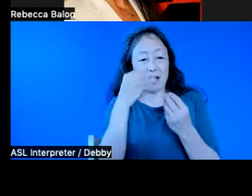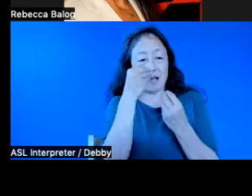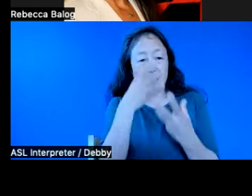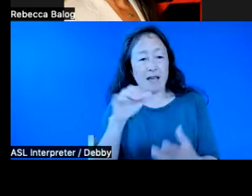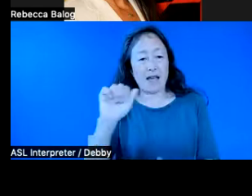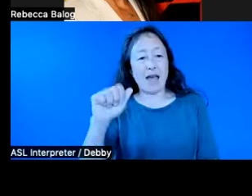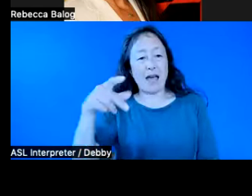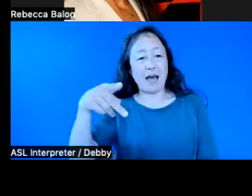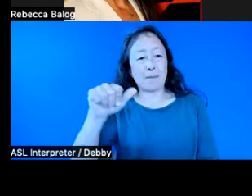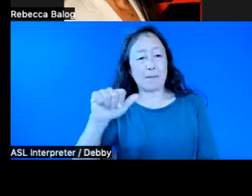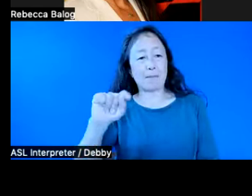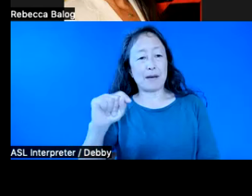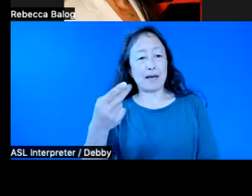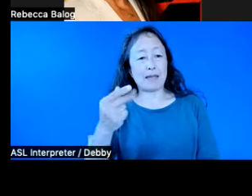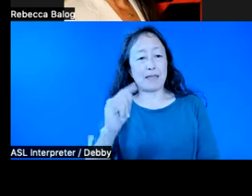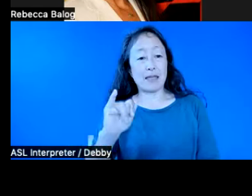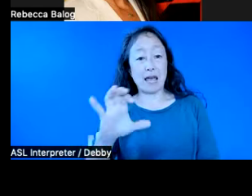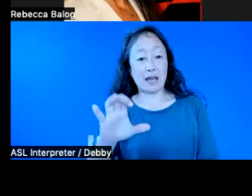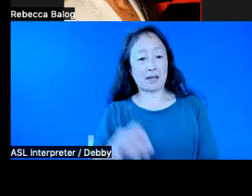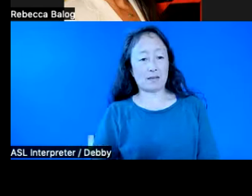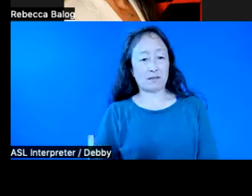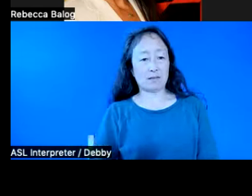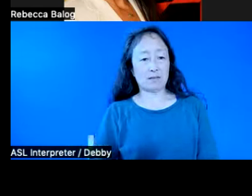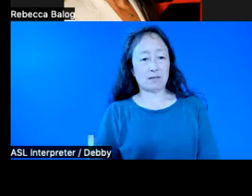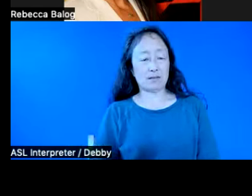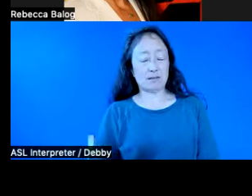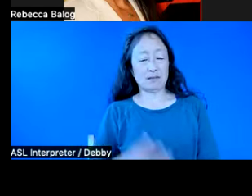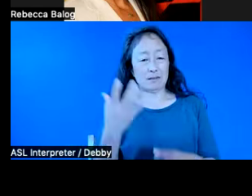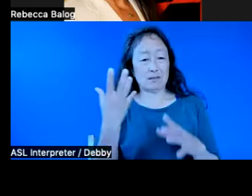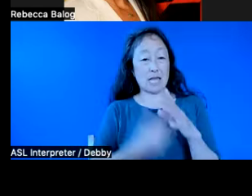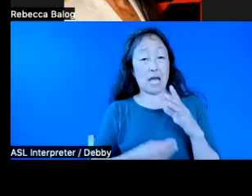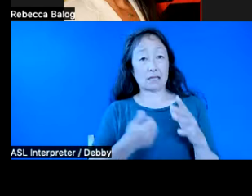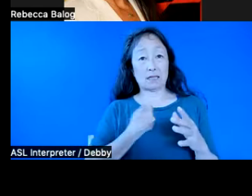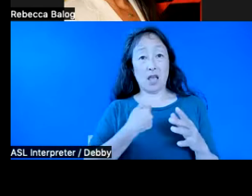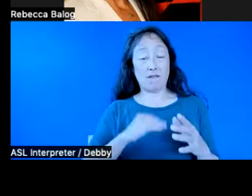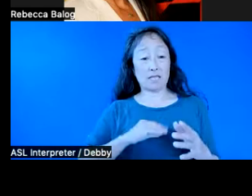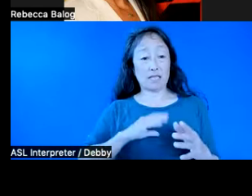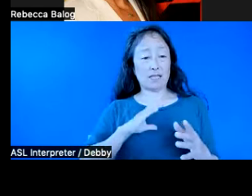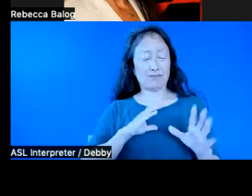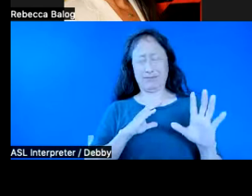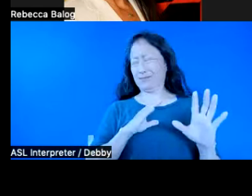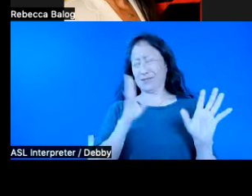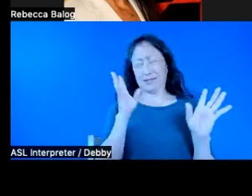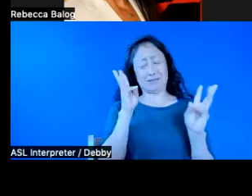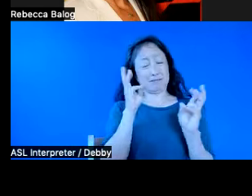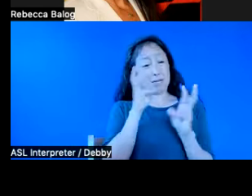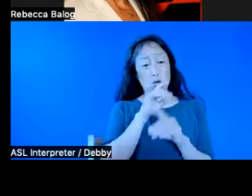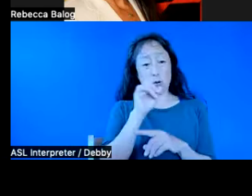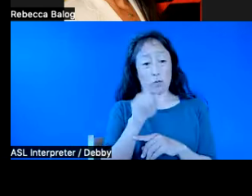and apathetic. 3 points. So there's a lot. It's just bizarre. So for the non-offending native